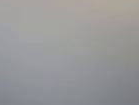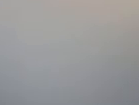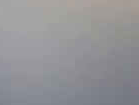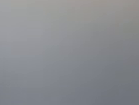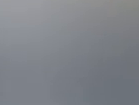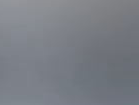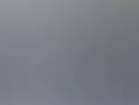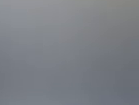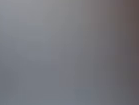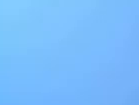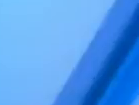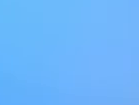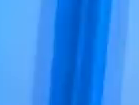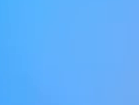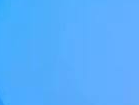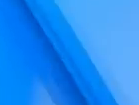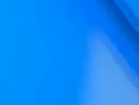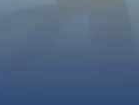Police on a viral video.